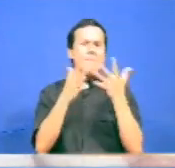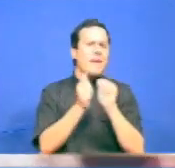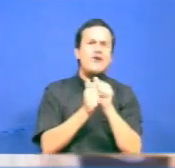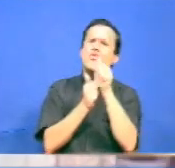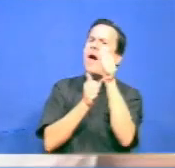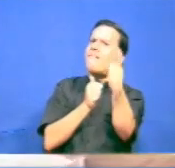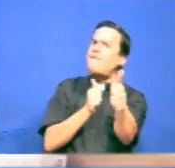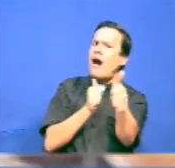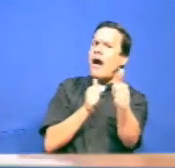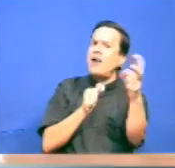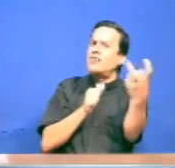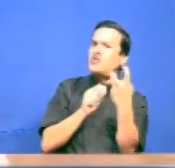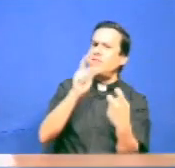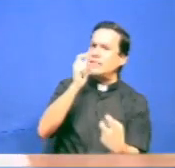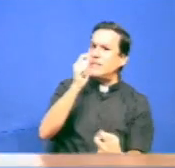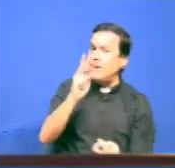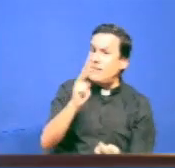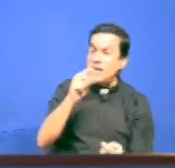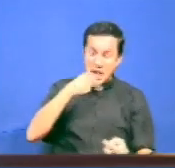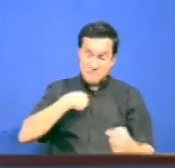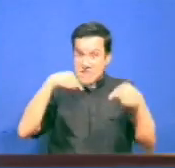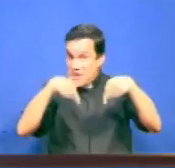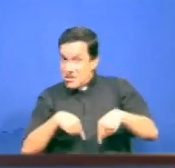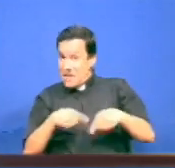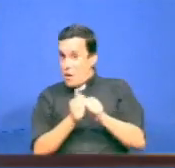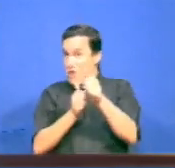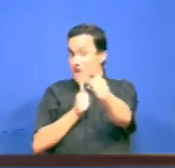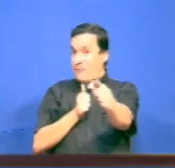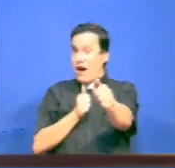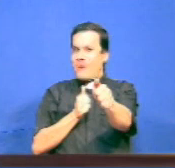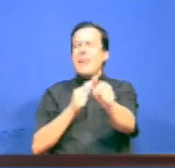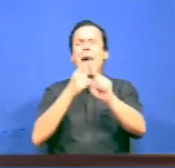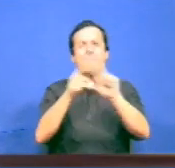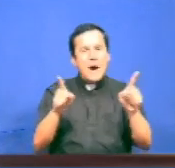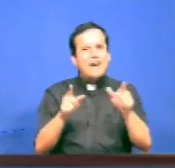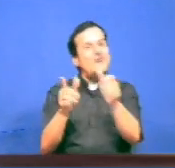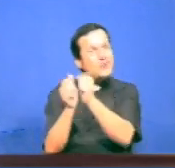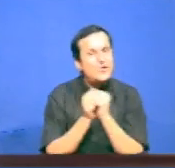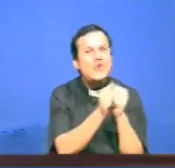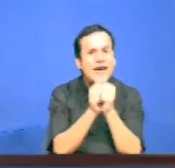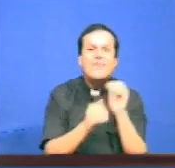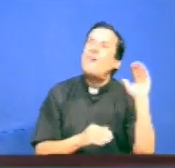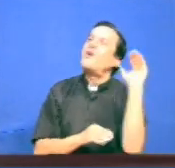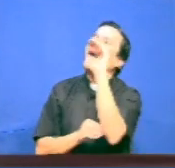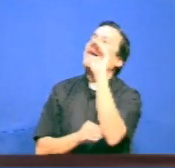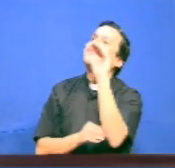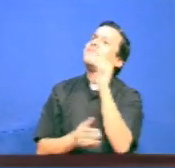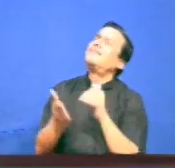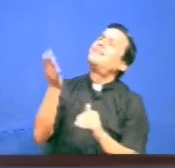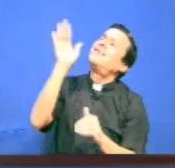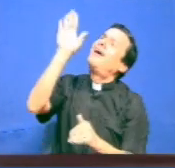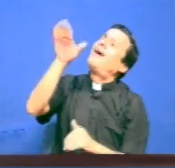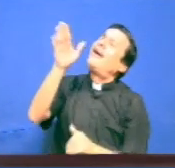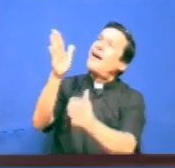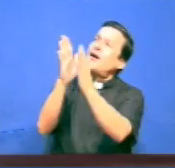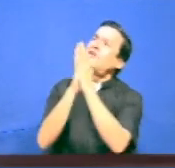from wherever you are watching and I'm here, we want to say, God, open our eyes.